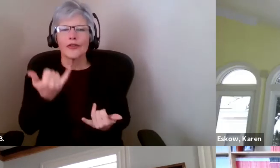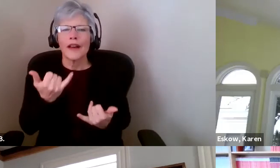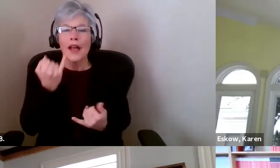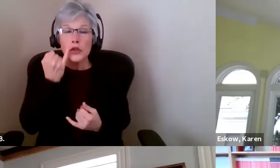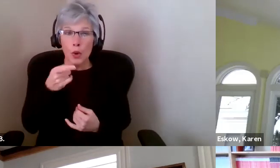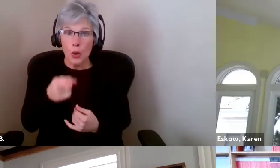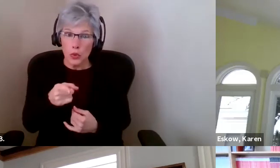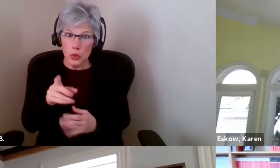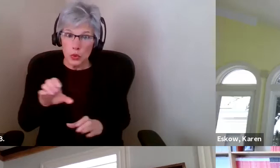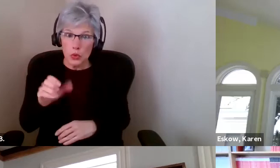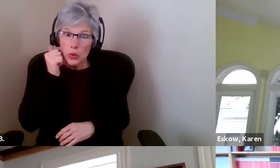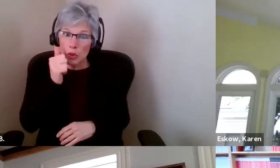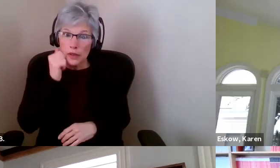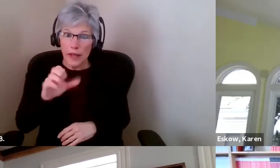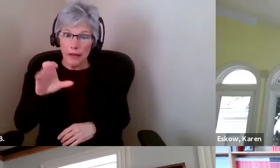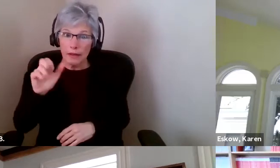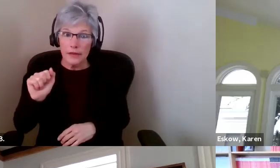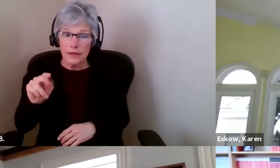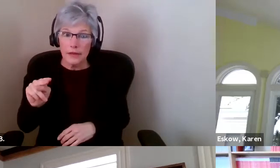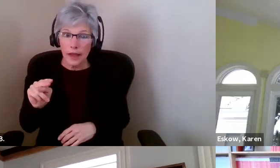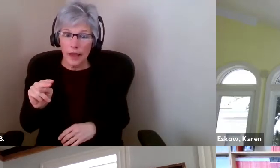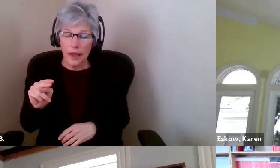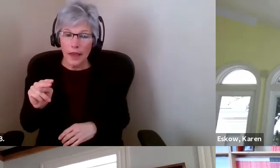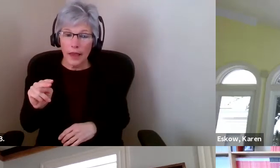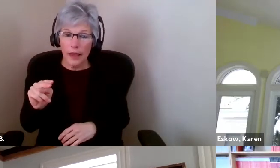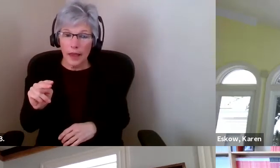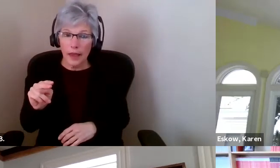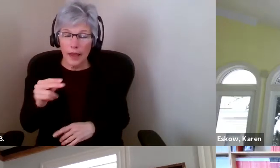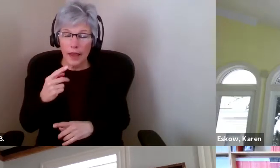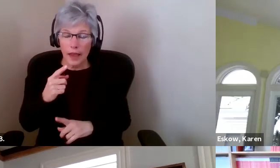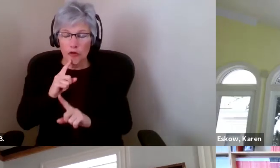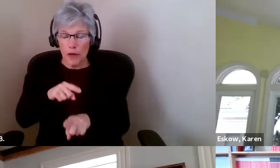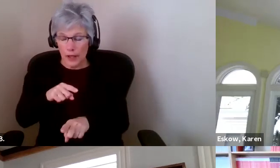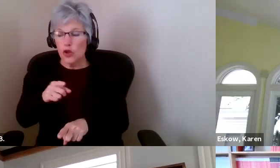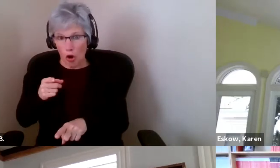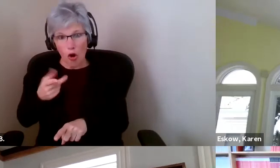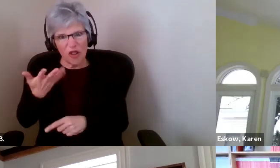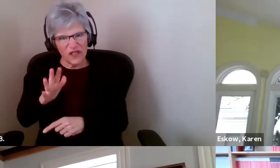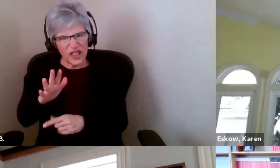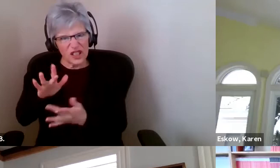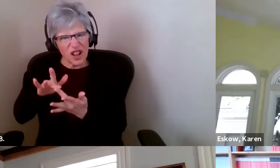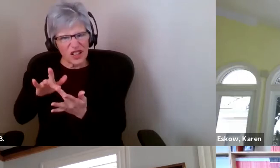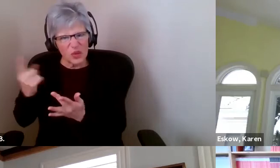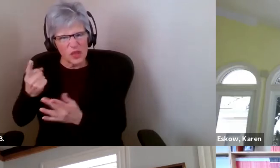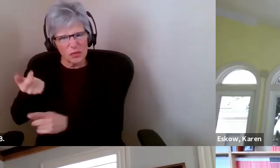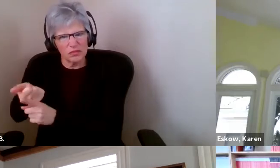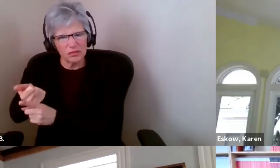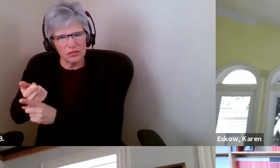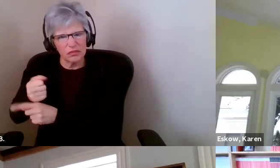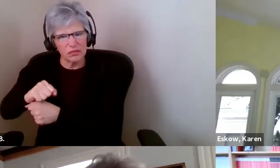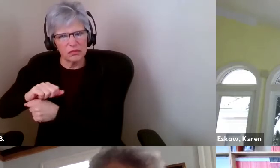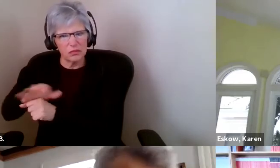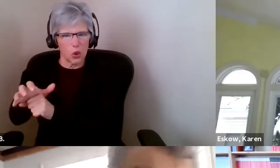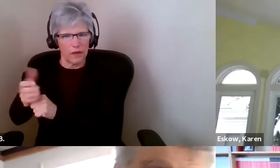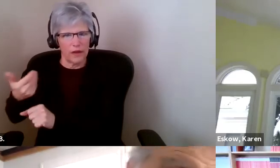scan and you say you've been in contact with someone who is diagnosed with COVID, that'll alert, of course it'll